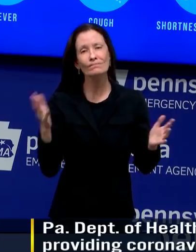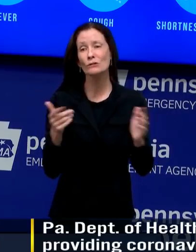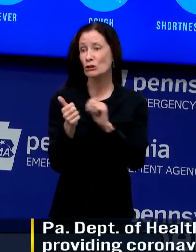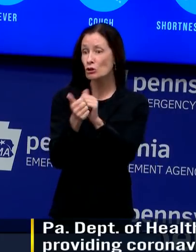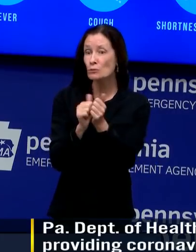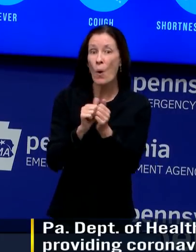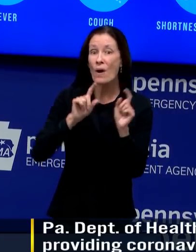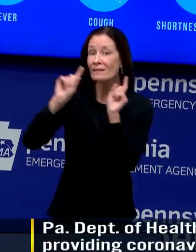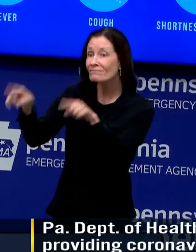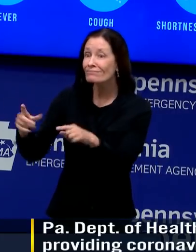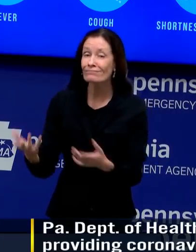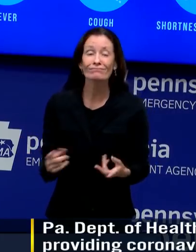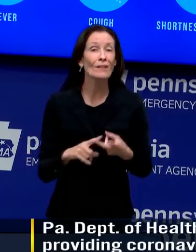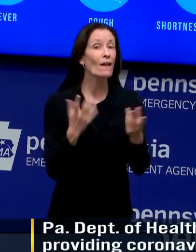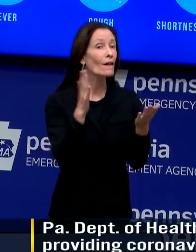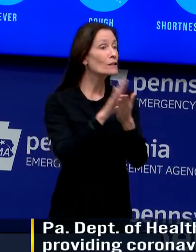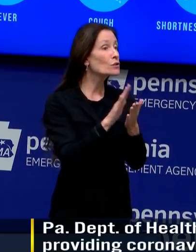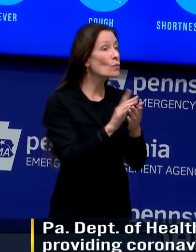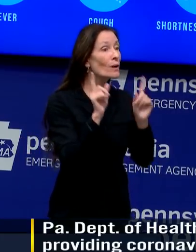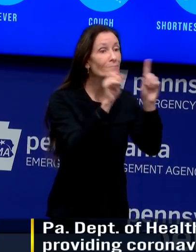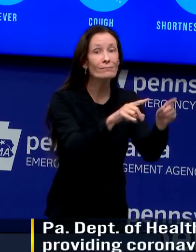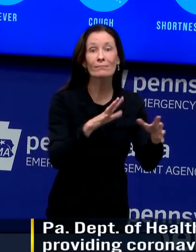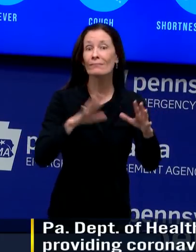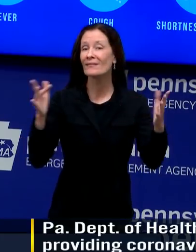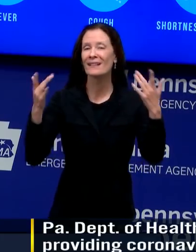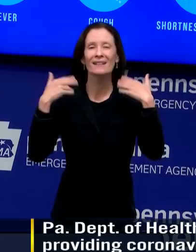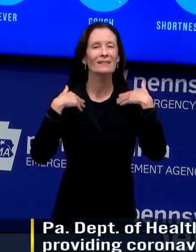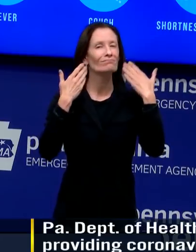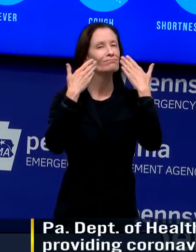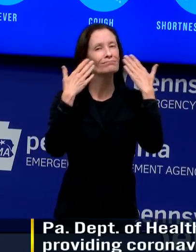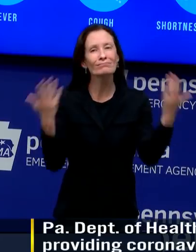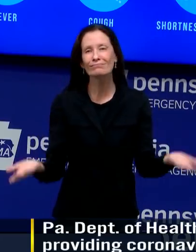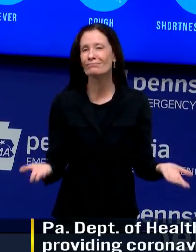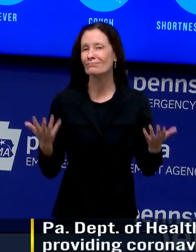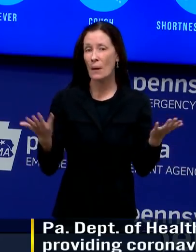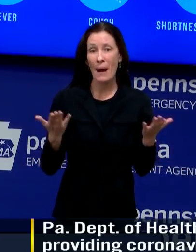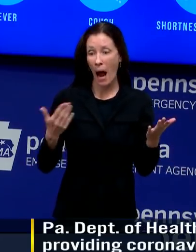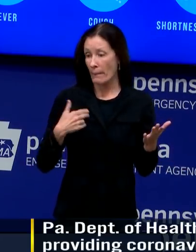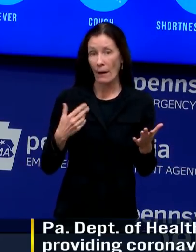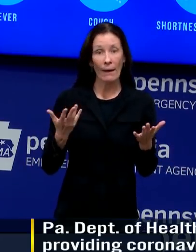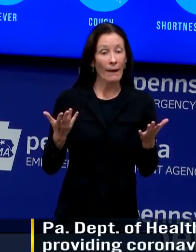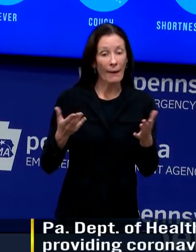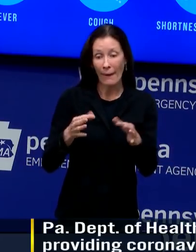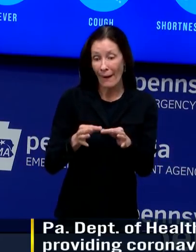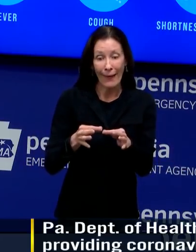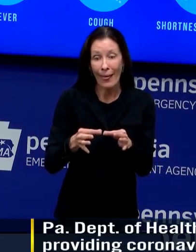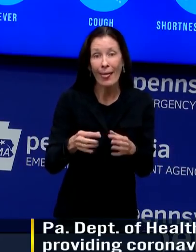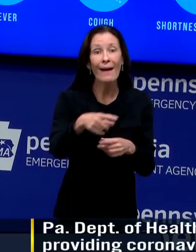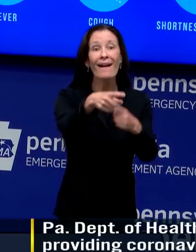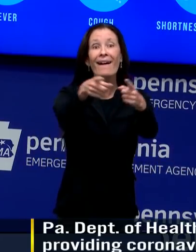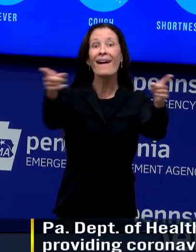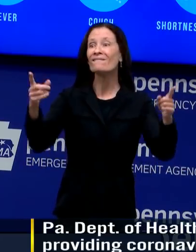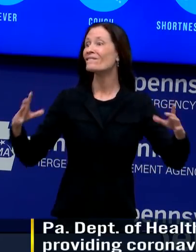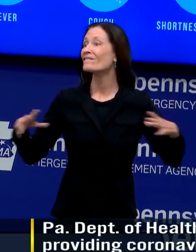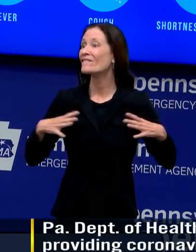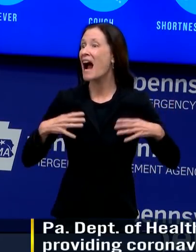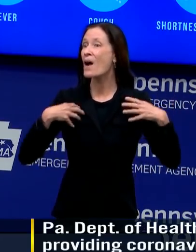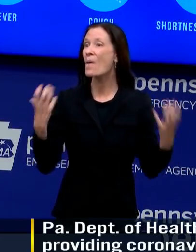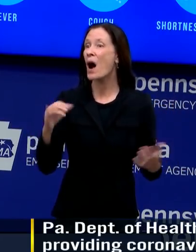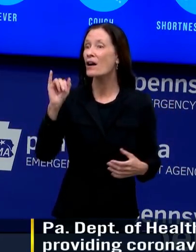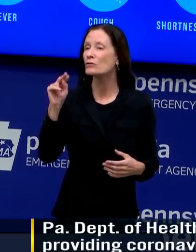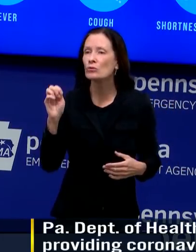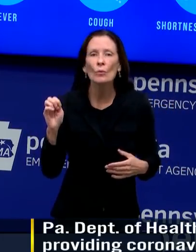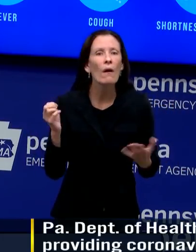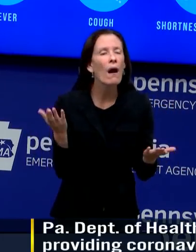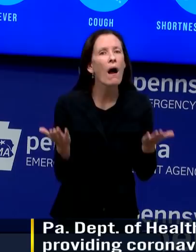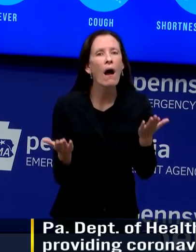that June wedding or cancel those summer vacation plans. And that's hard, because when you go through a rough patch, having something